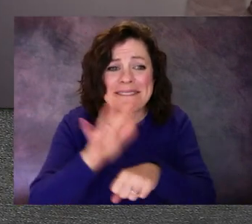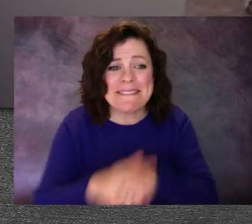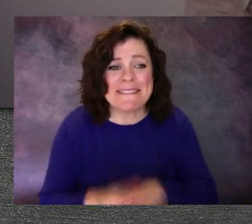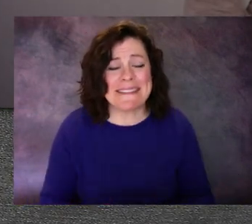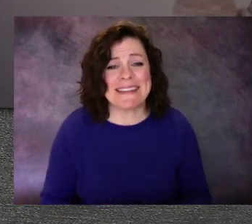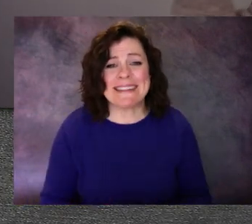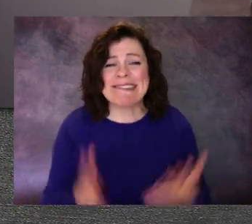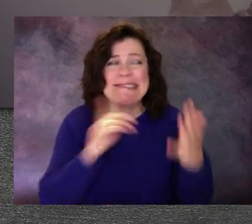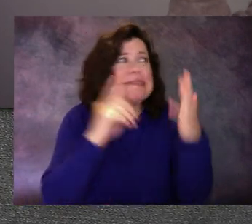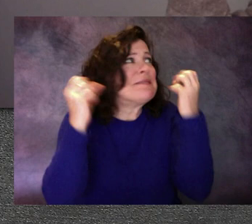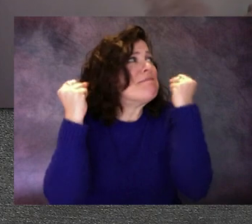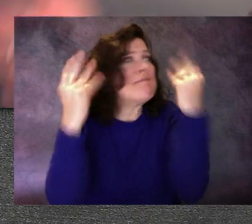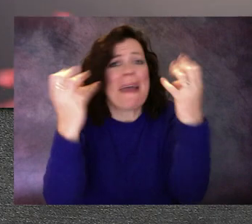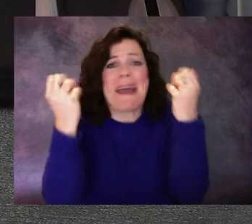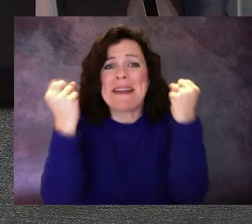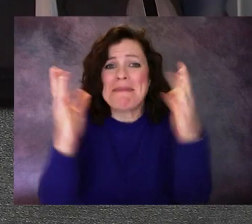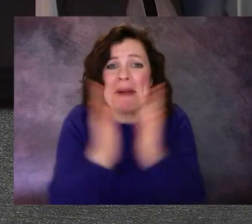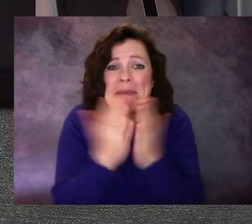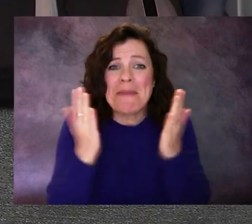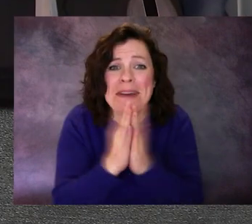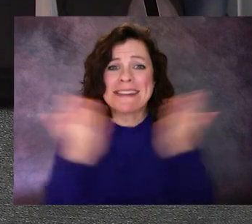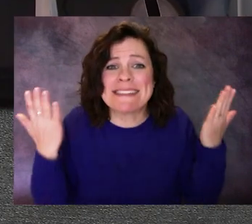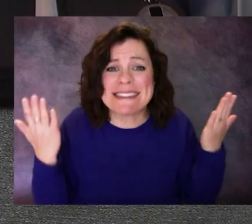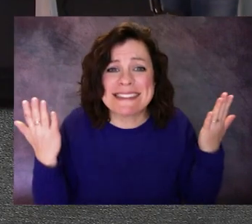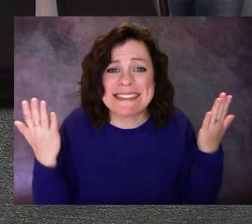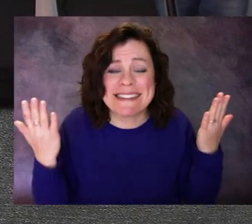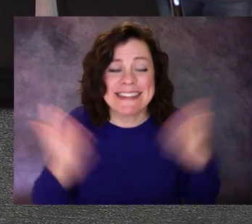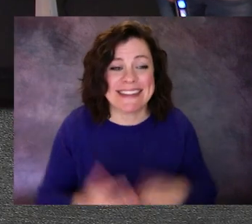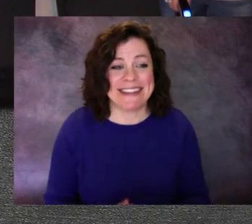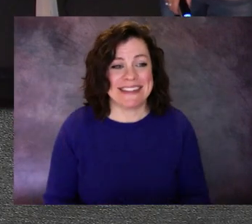So many books.